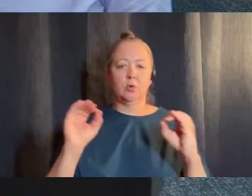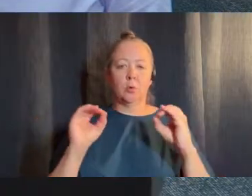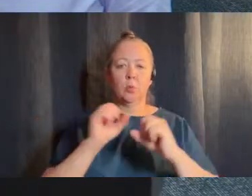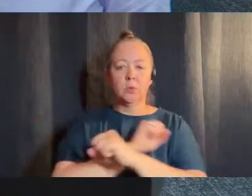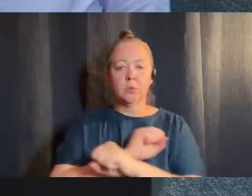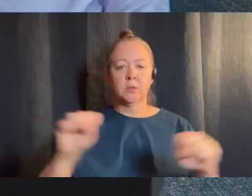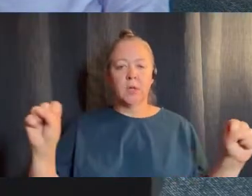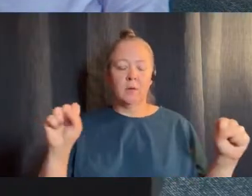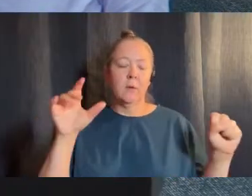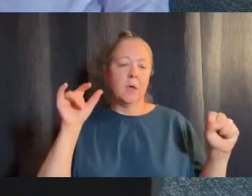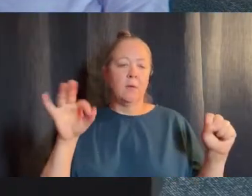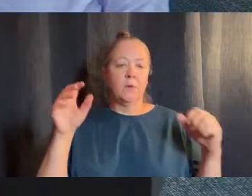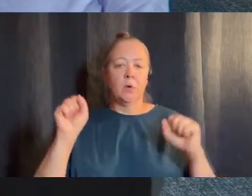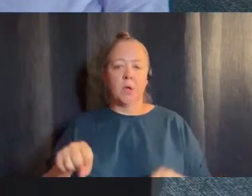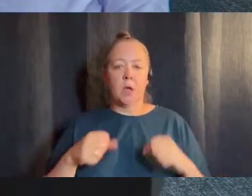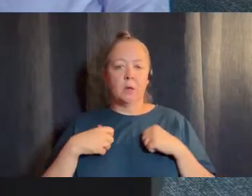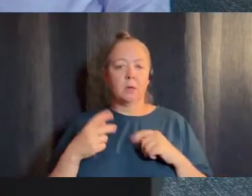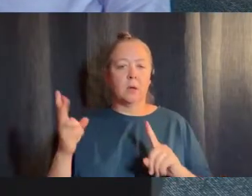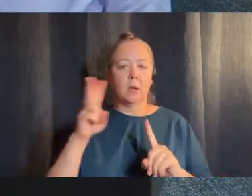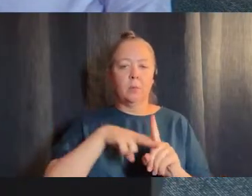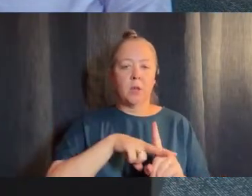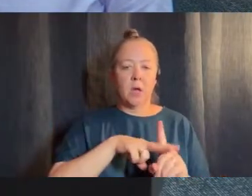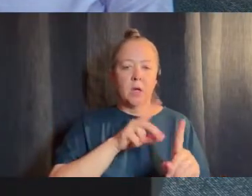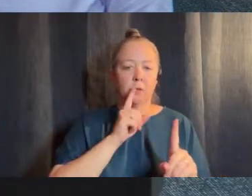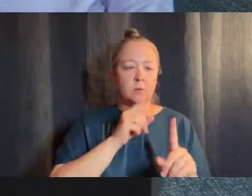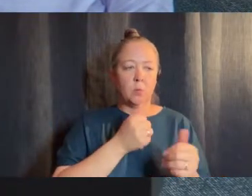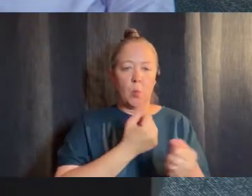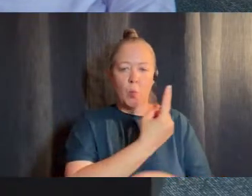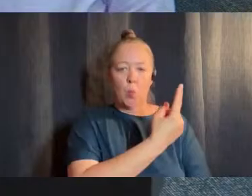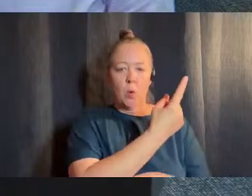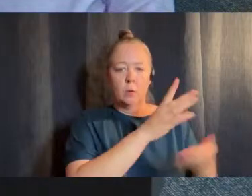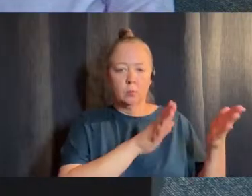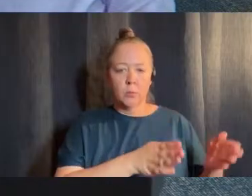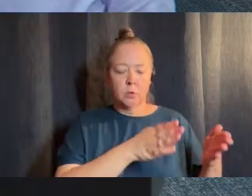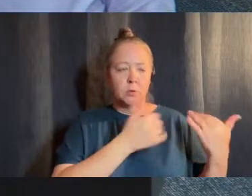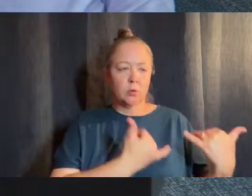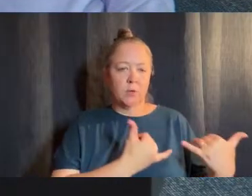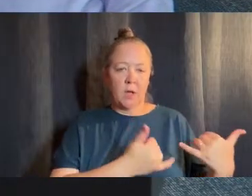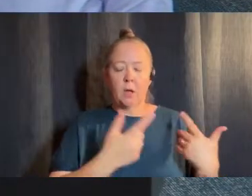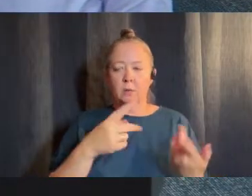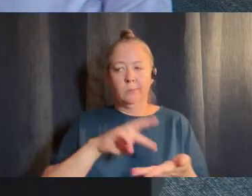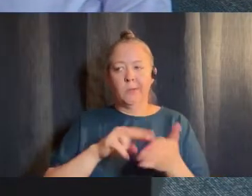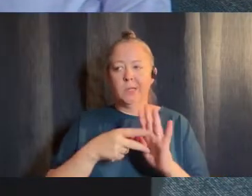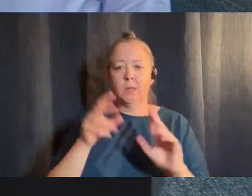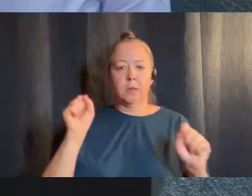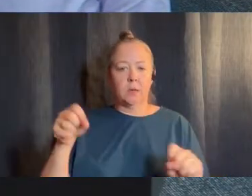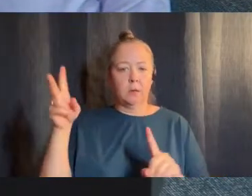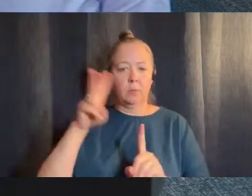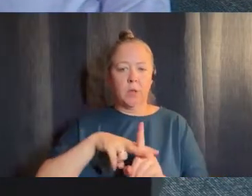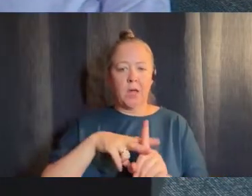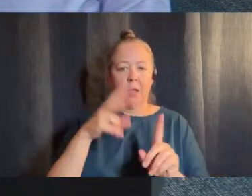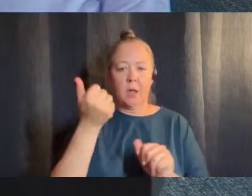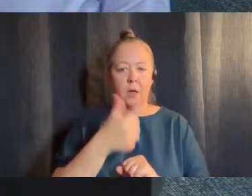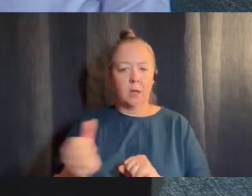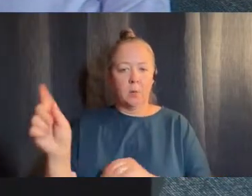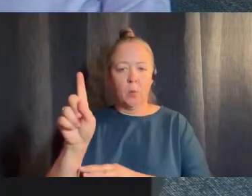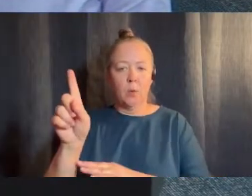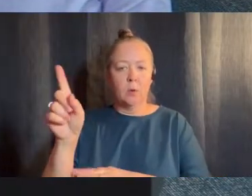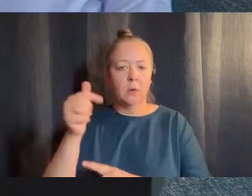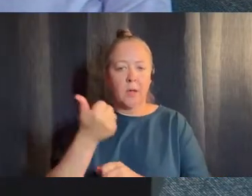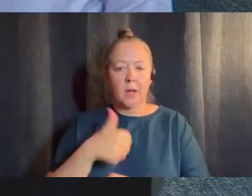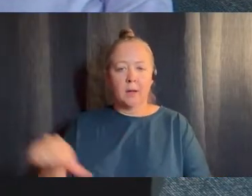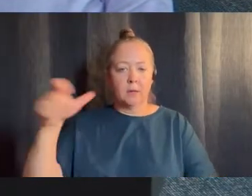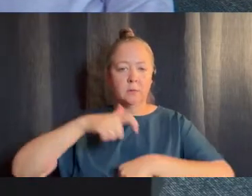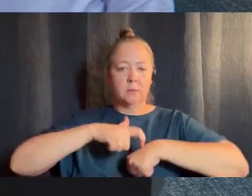it can be applied to anyone tomorrow, and that should concern all of us. At the June 11 meeting, this council voted not